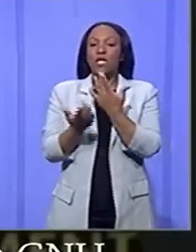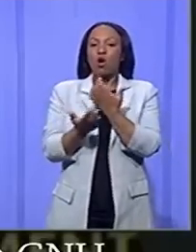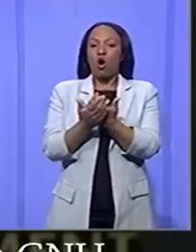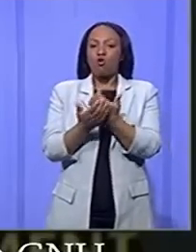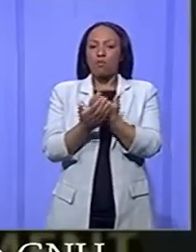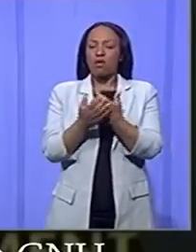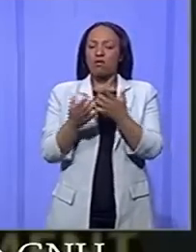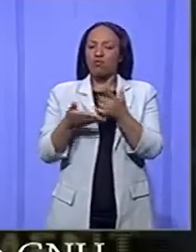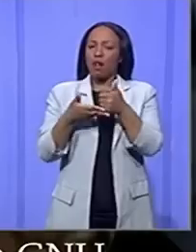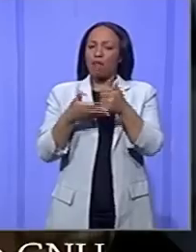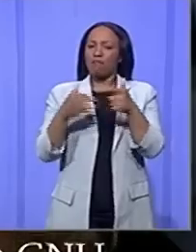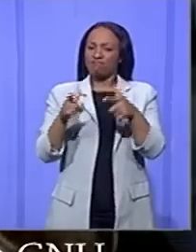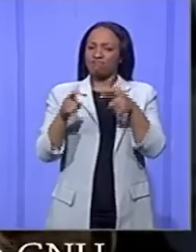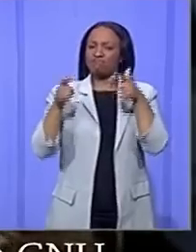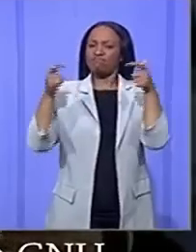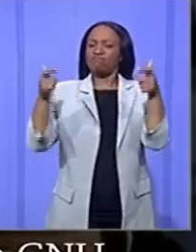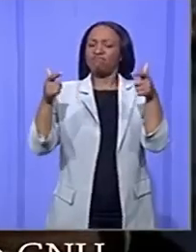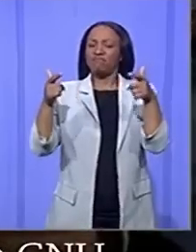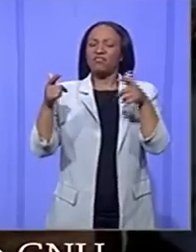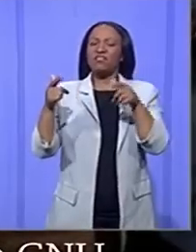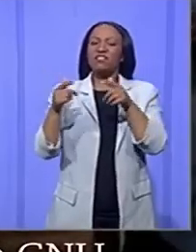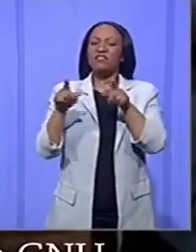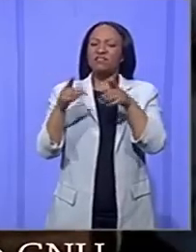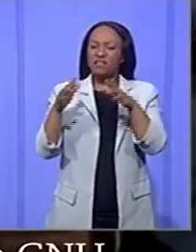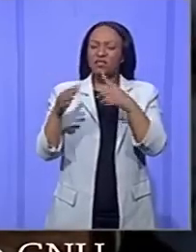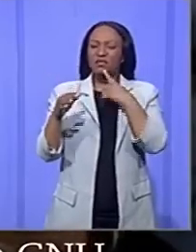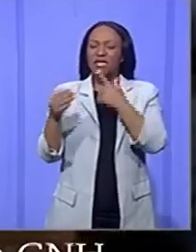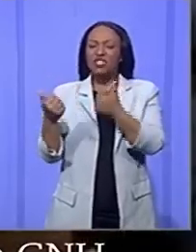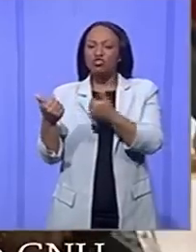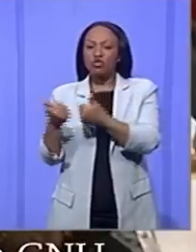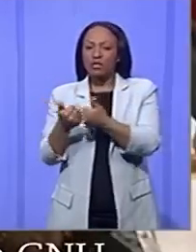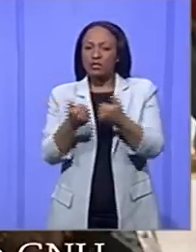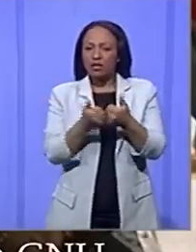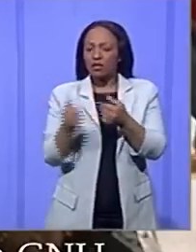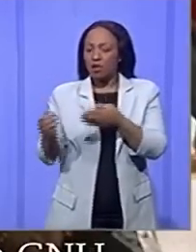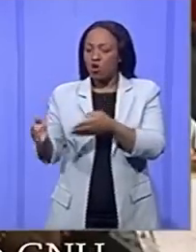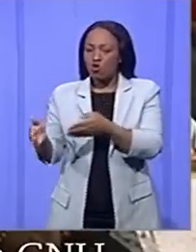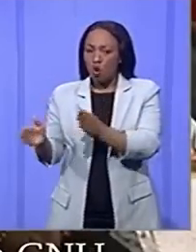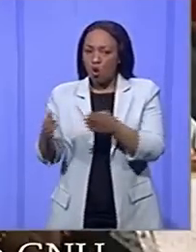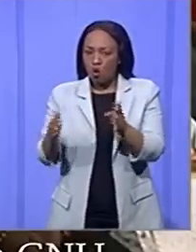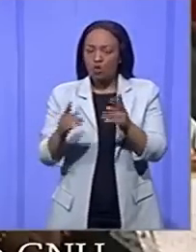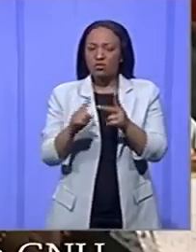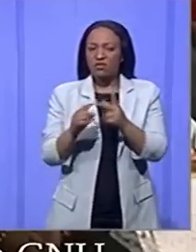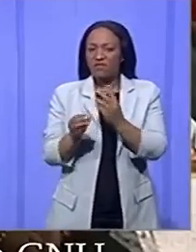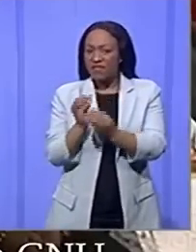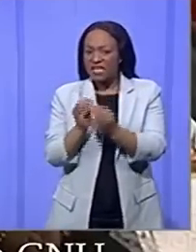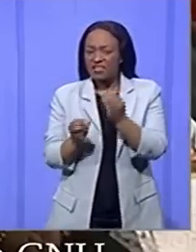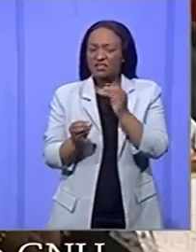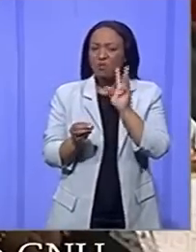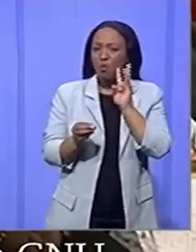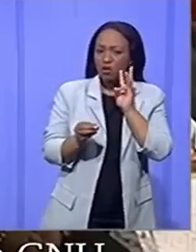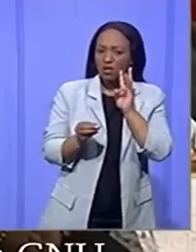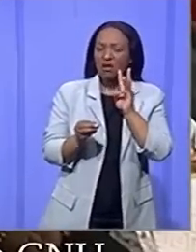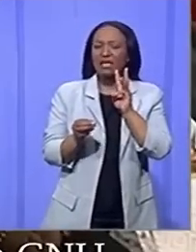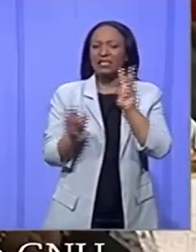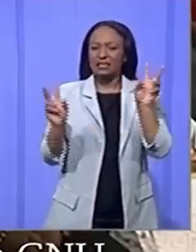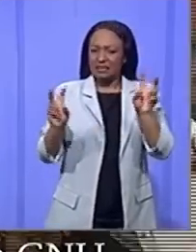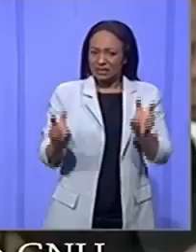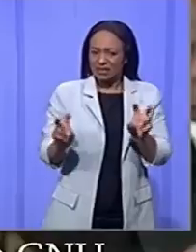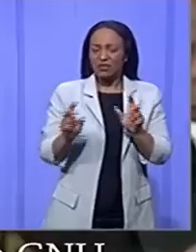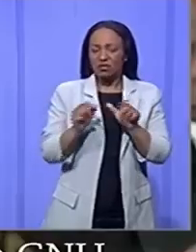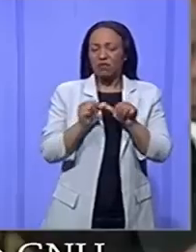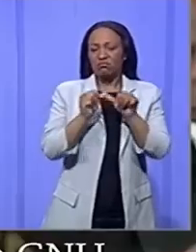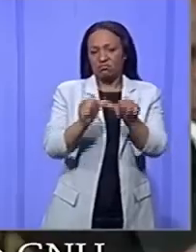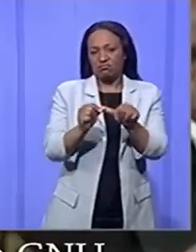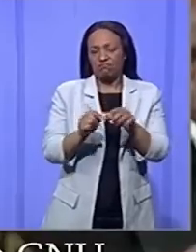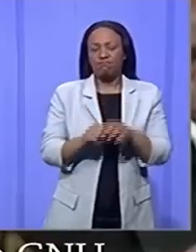tla rarolla diphephetso tse teng tsa dipalangwang, tokiso ya mebila le phepelo ya metsi. We will massively increase the scale of